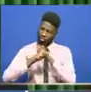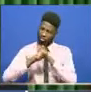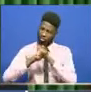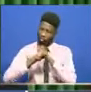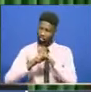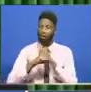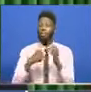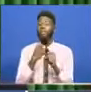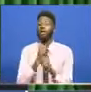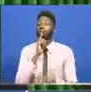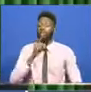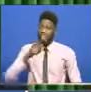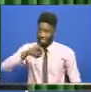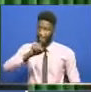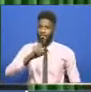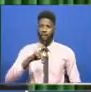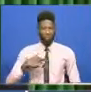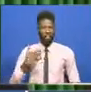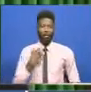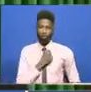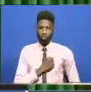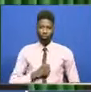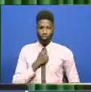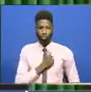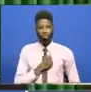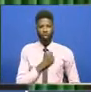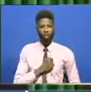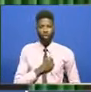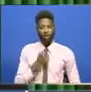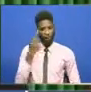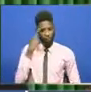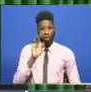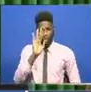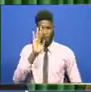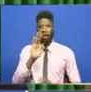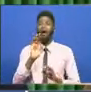to ensure that you shall regret it for the rest of your lives.